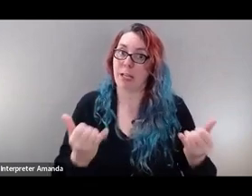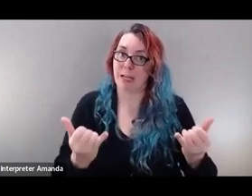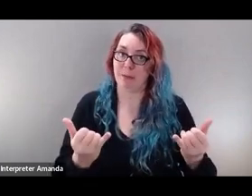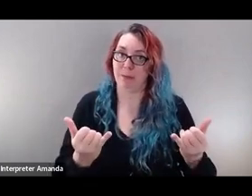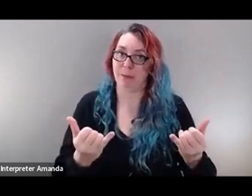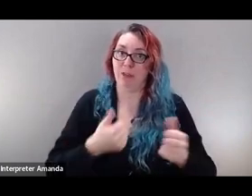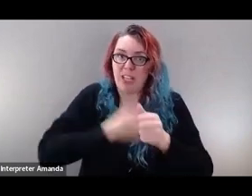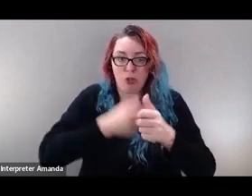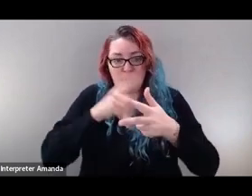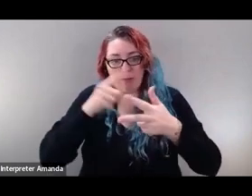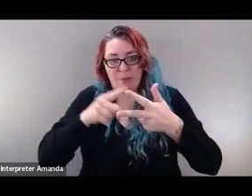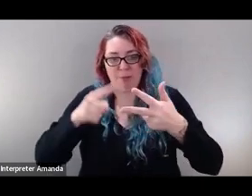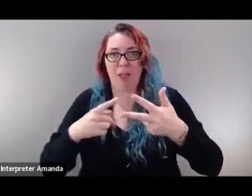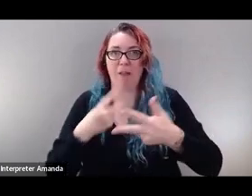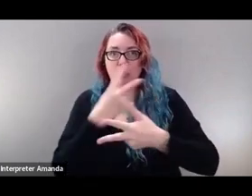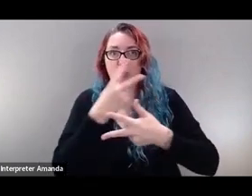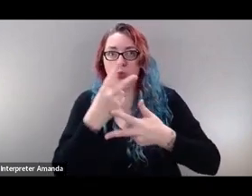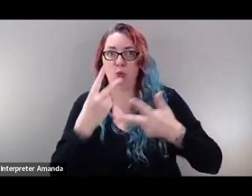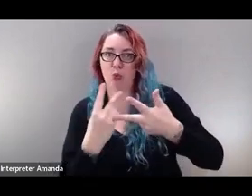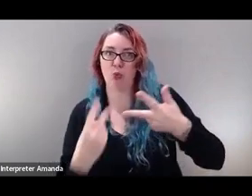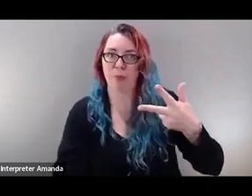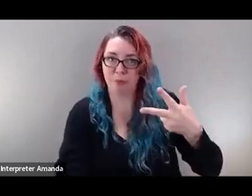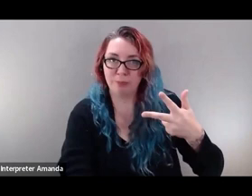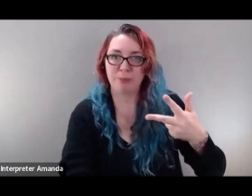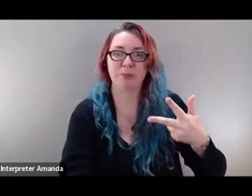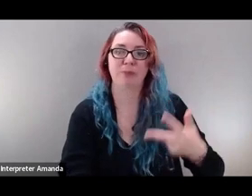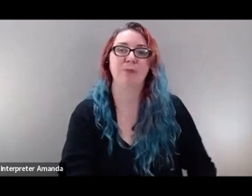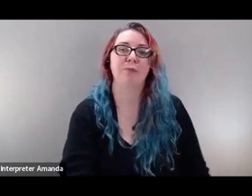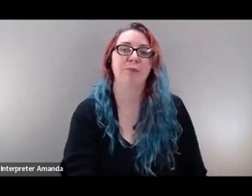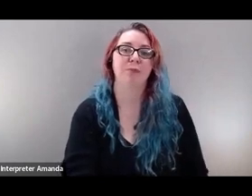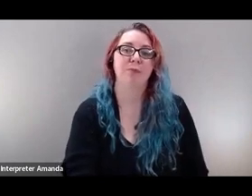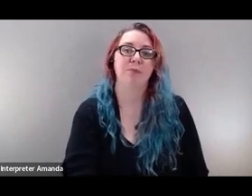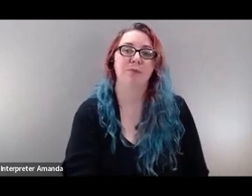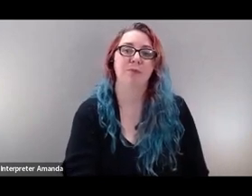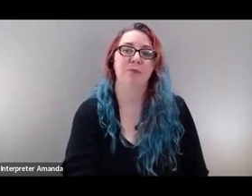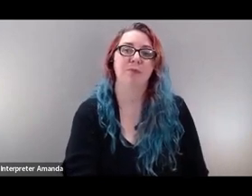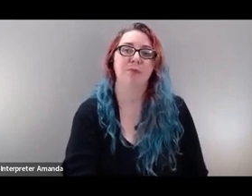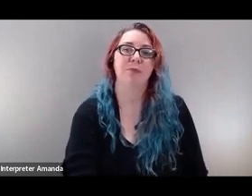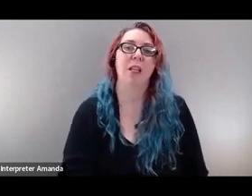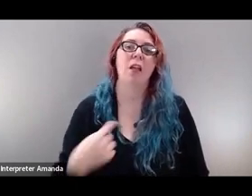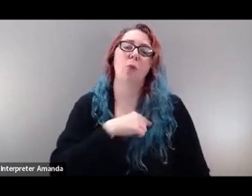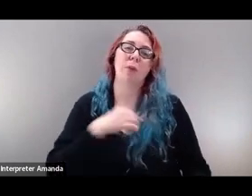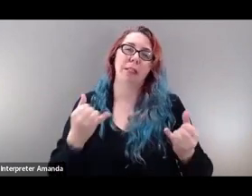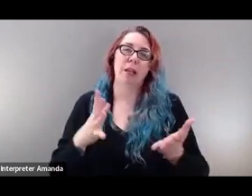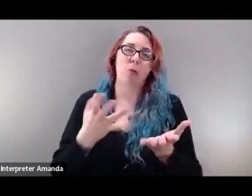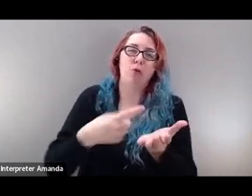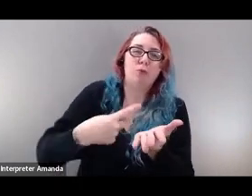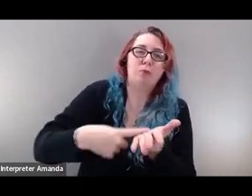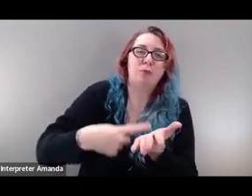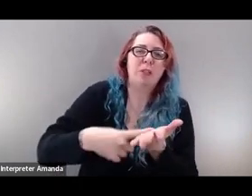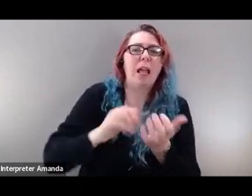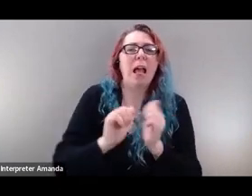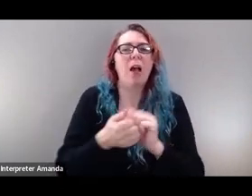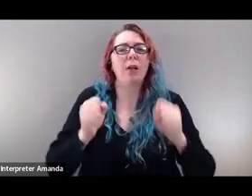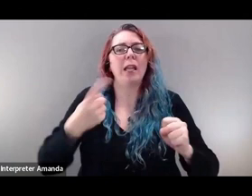each co-learning group. Our main prompt will be, how can we foster a more interconnected digital transformation in the arts